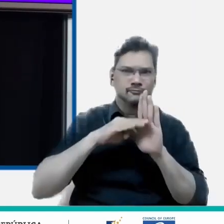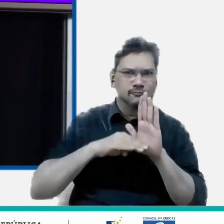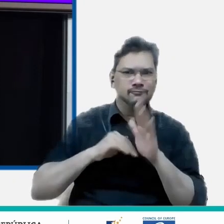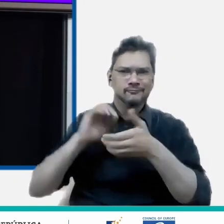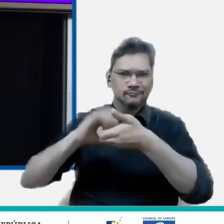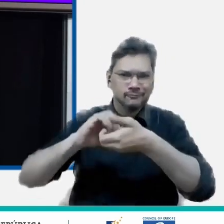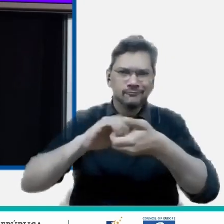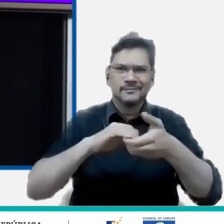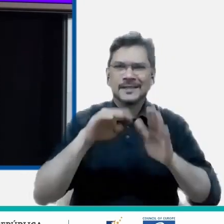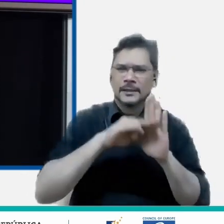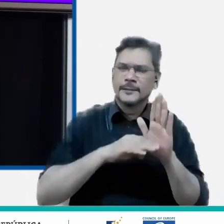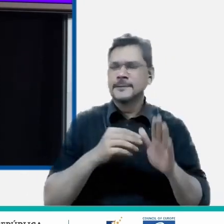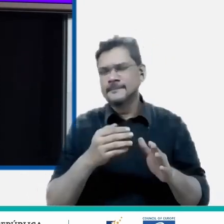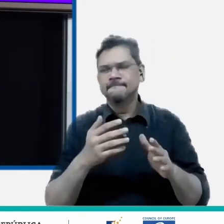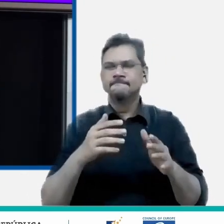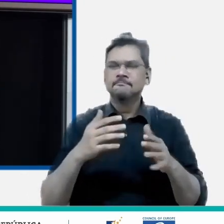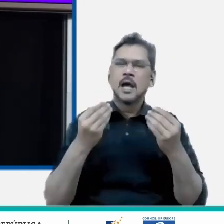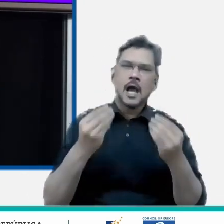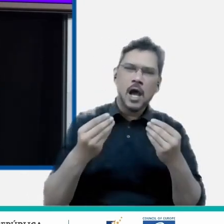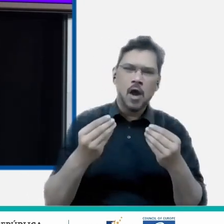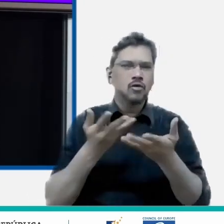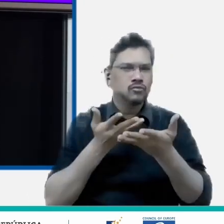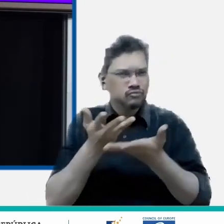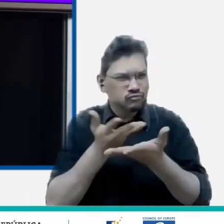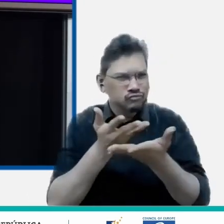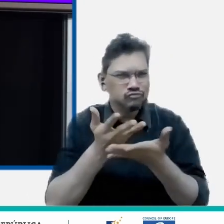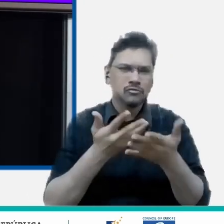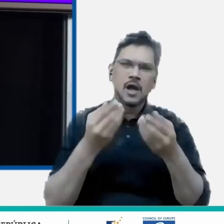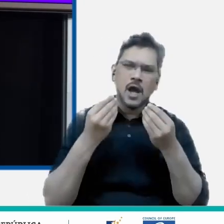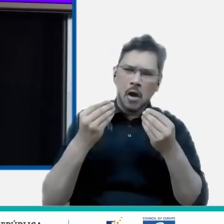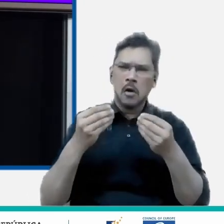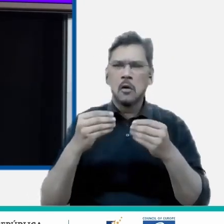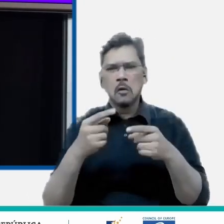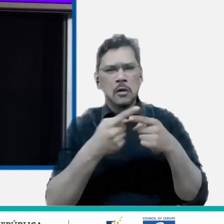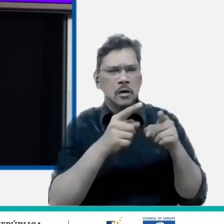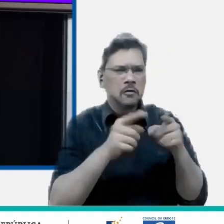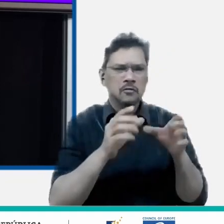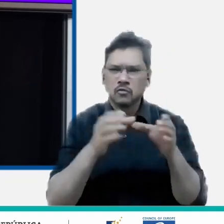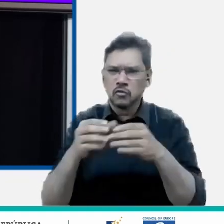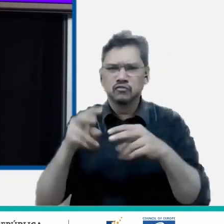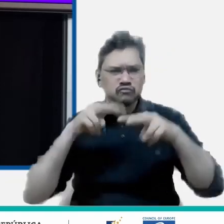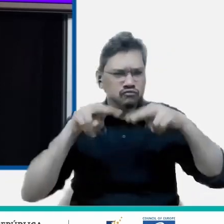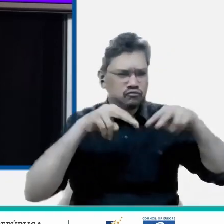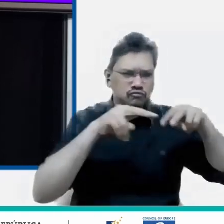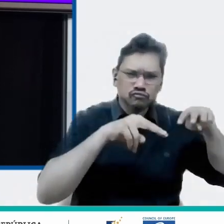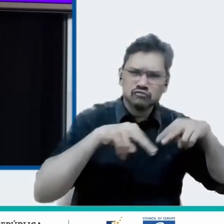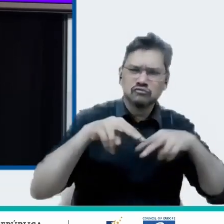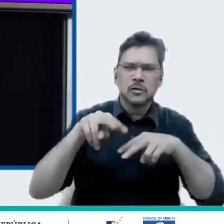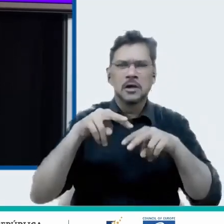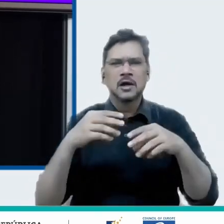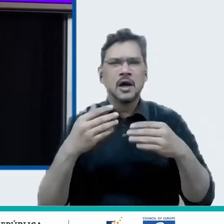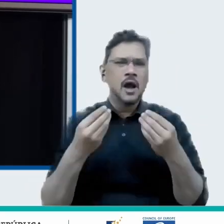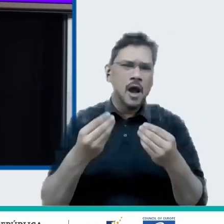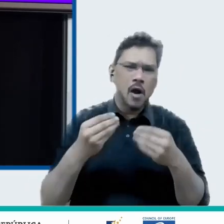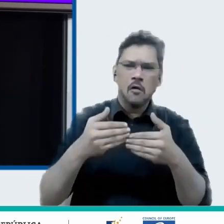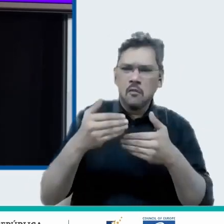review processes, and is driving the process forward, especially with a lot of thinking from the national,